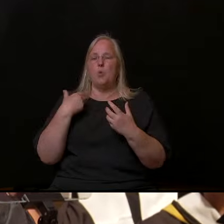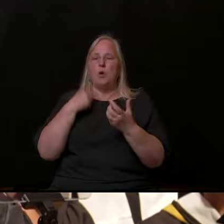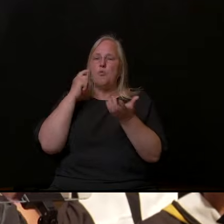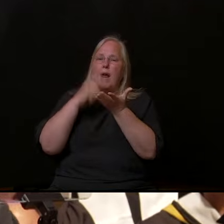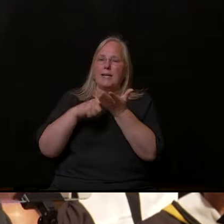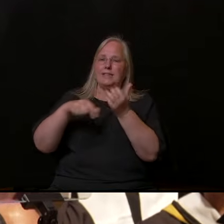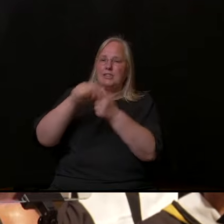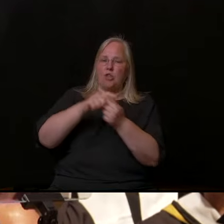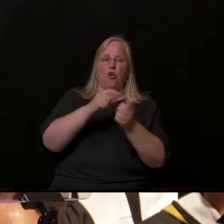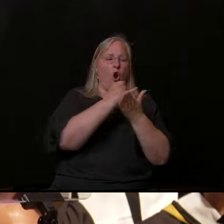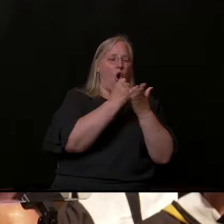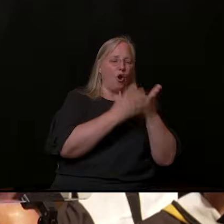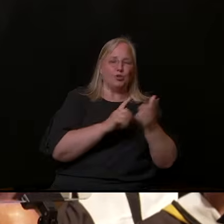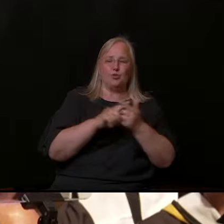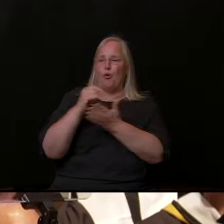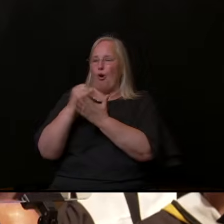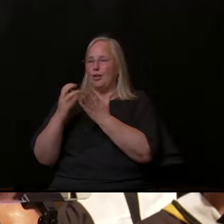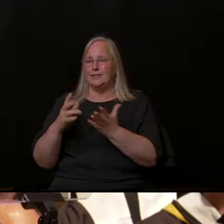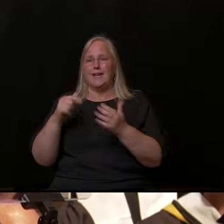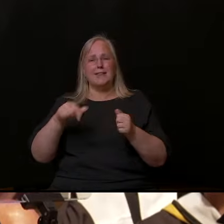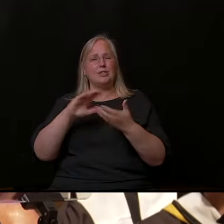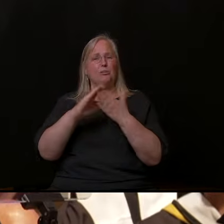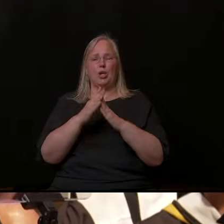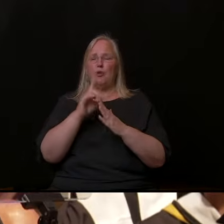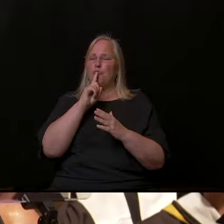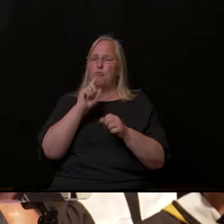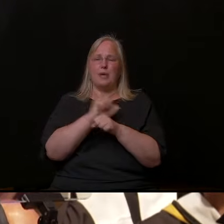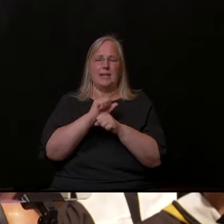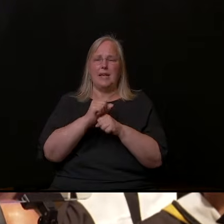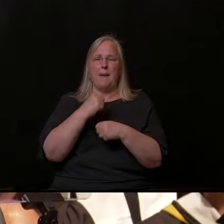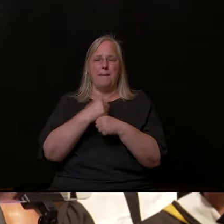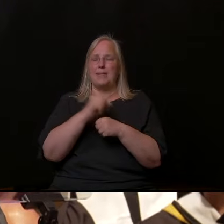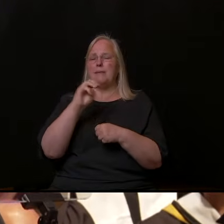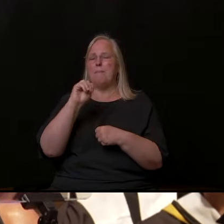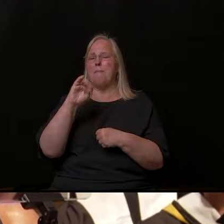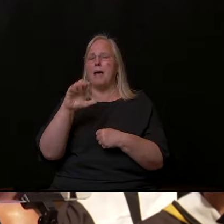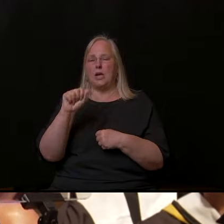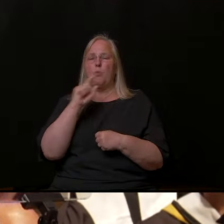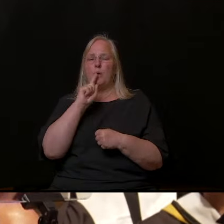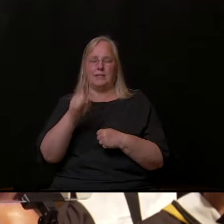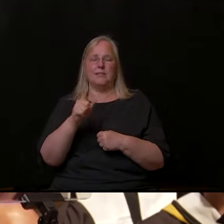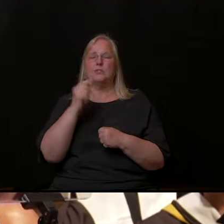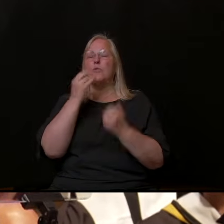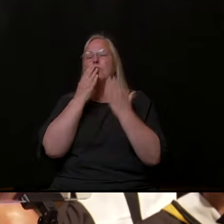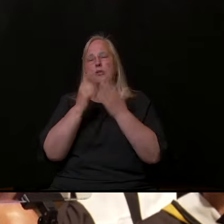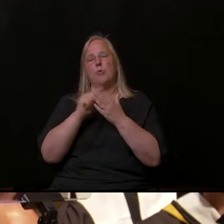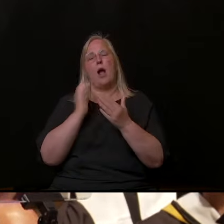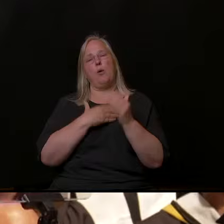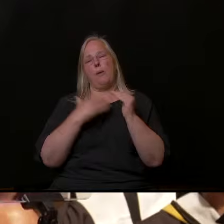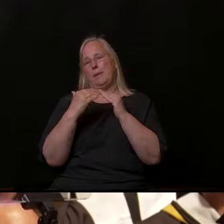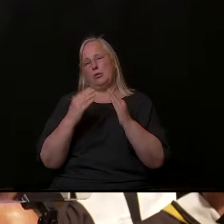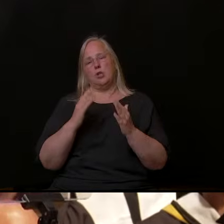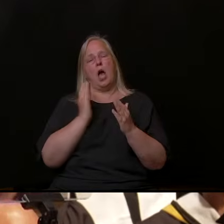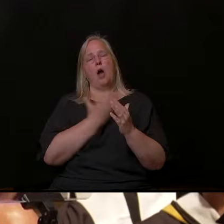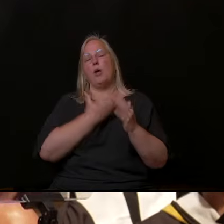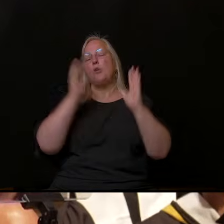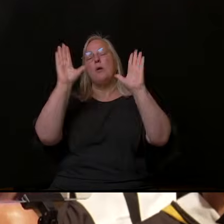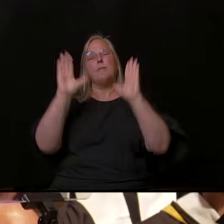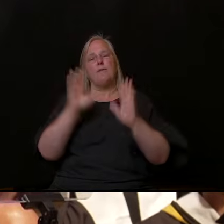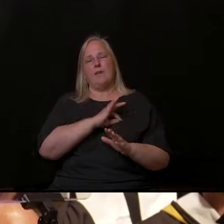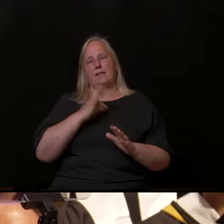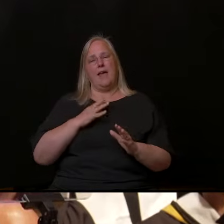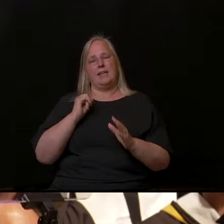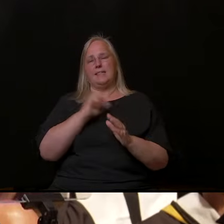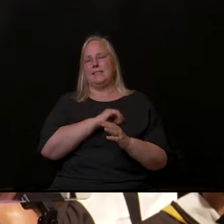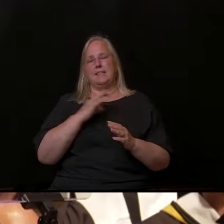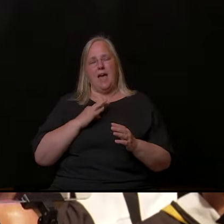artist. This community truly makes MICA what it is. So thank you to our peers, our incredible faculty, and our staff in offices